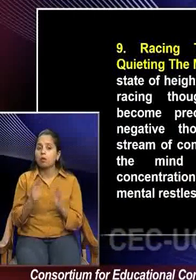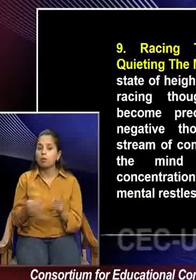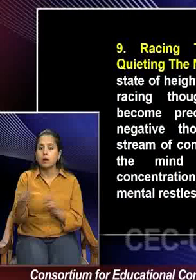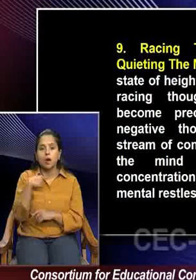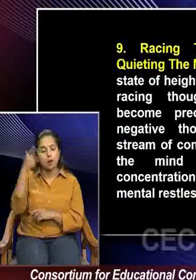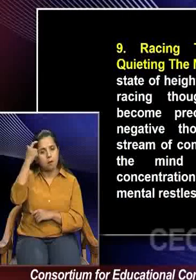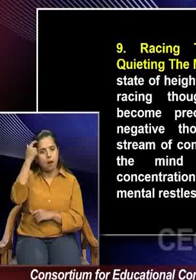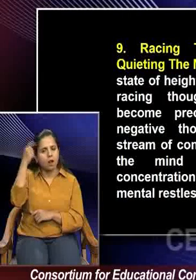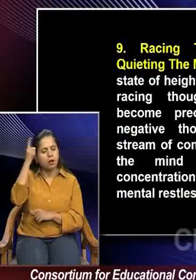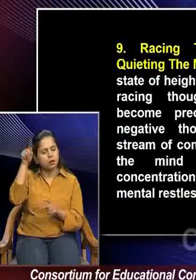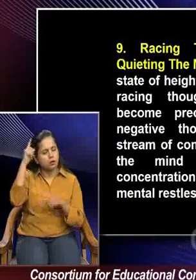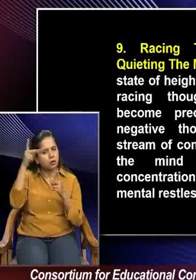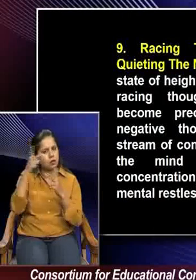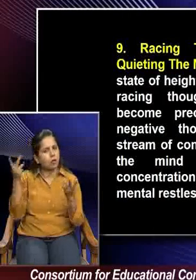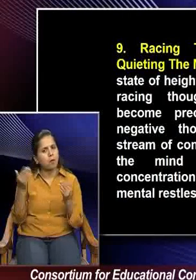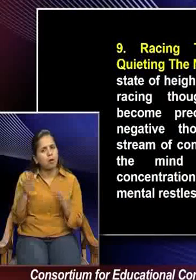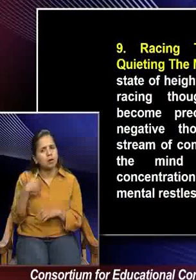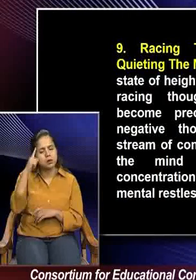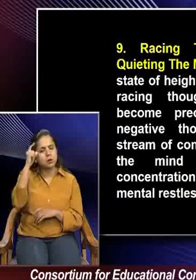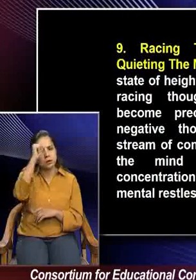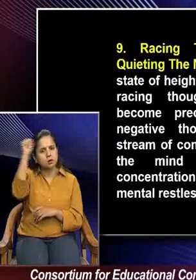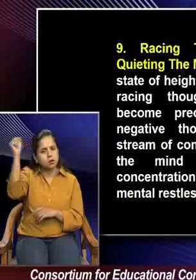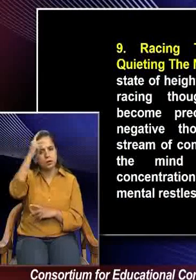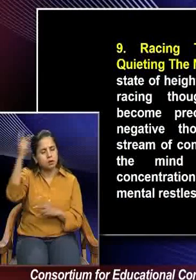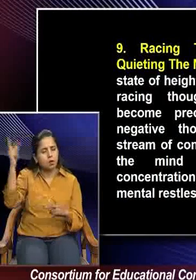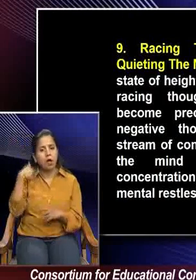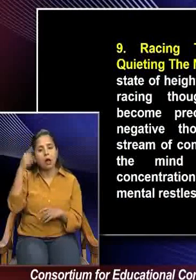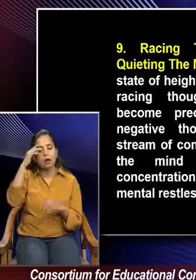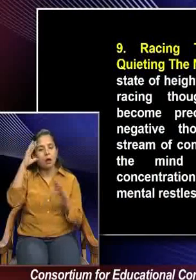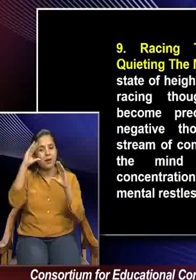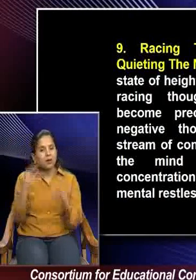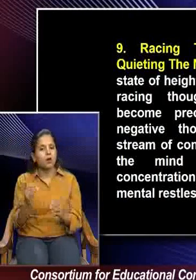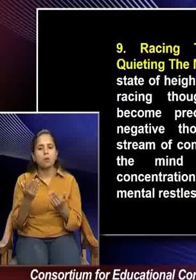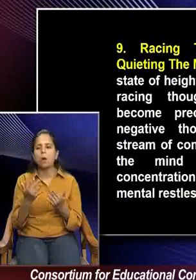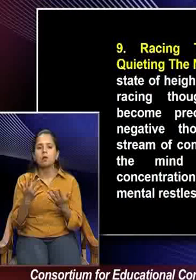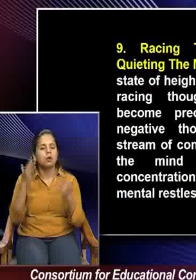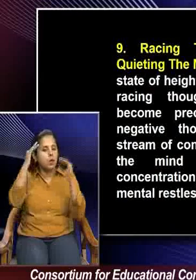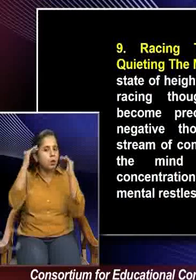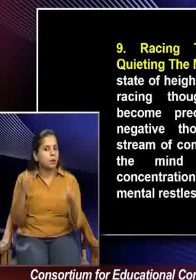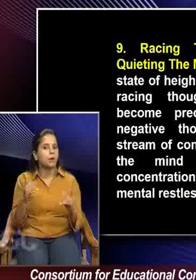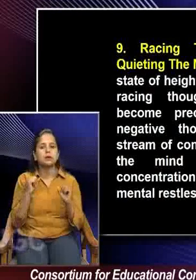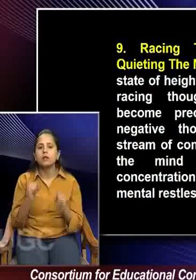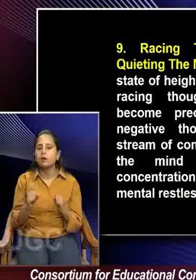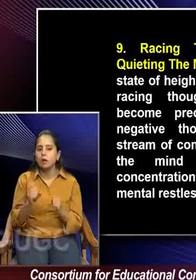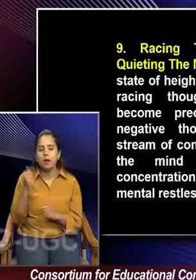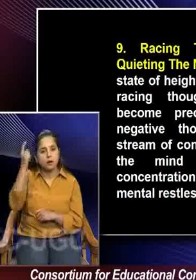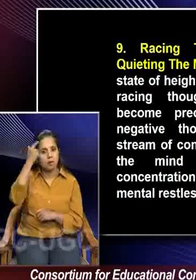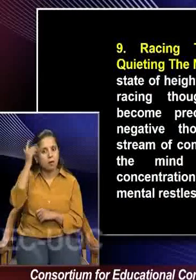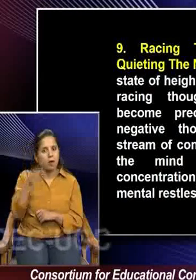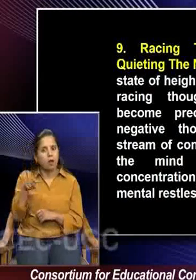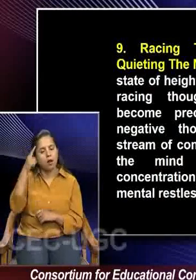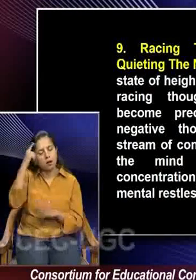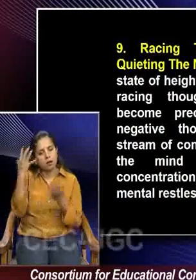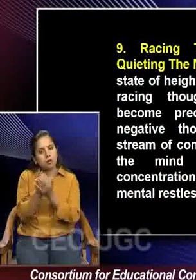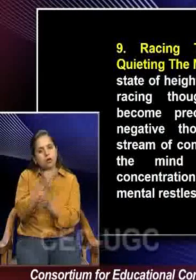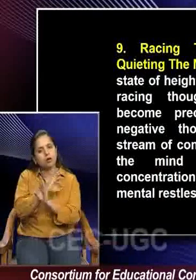mental activity and the racing thoughts. The mind may become